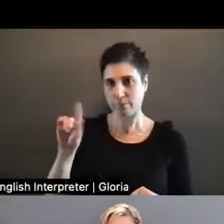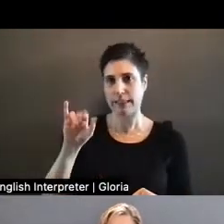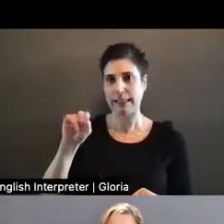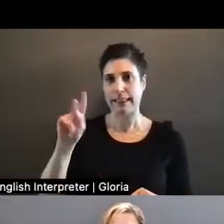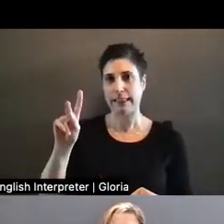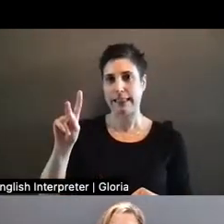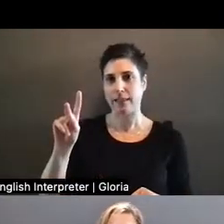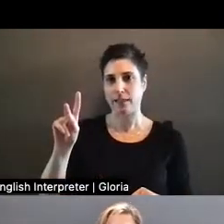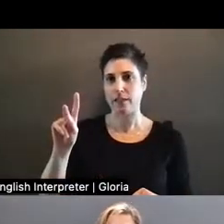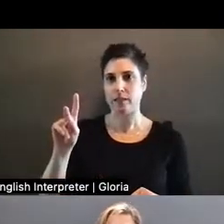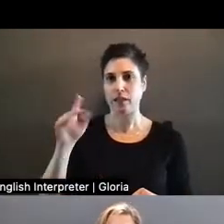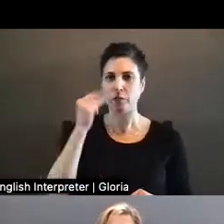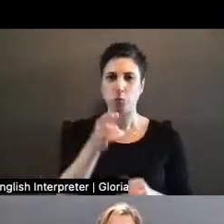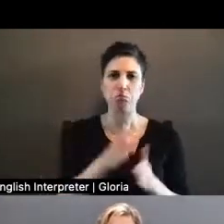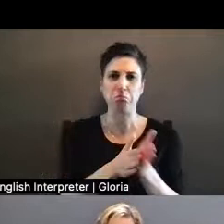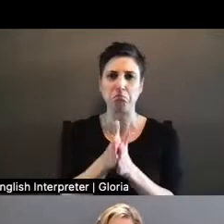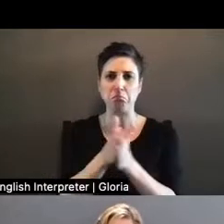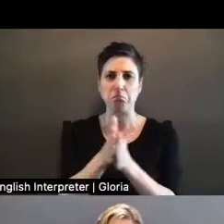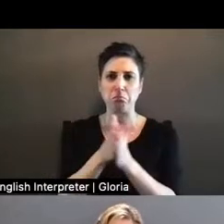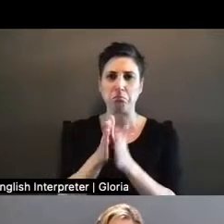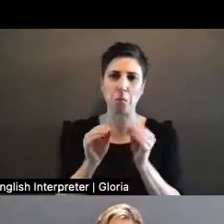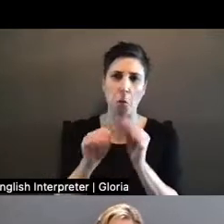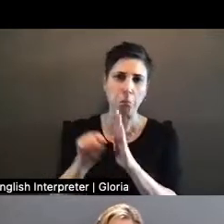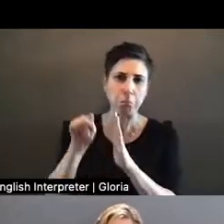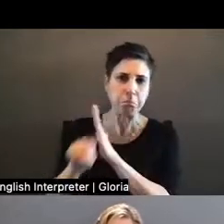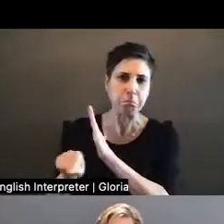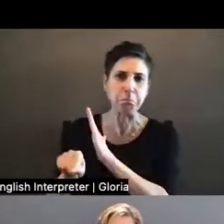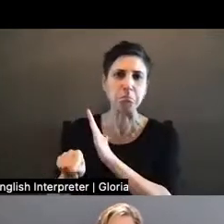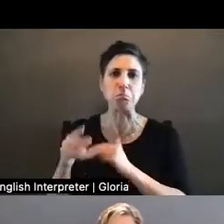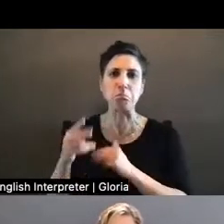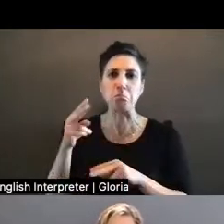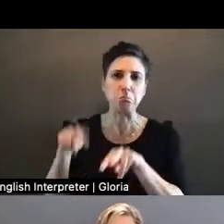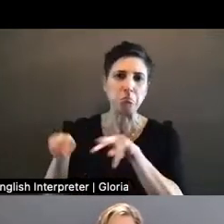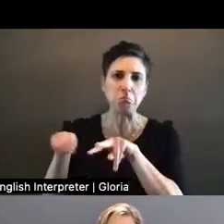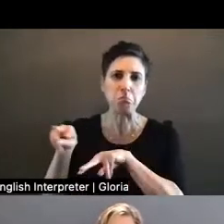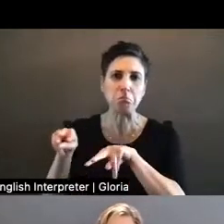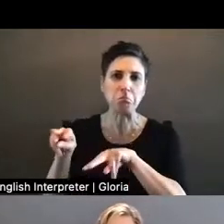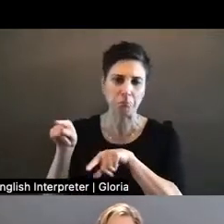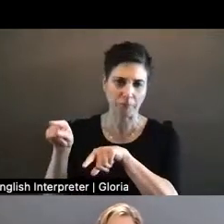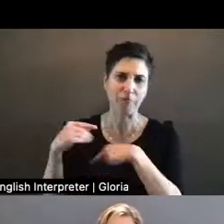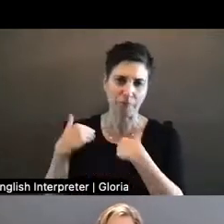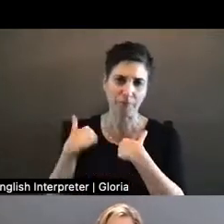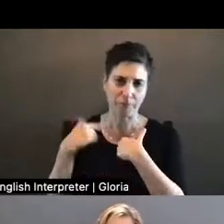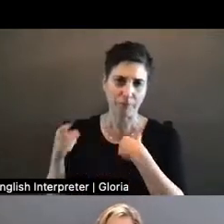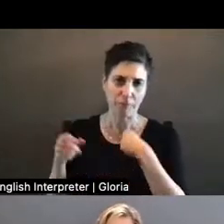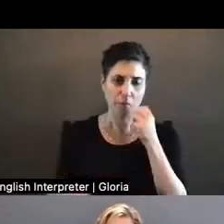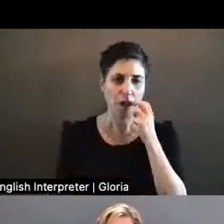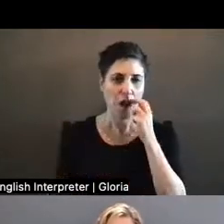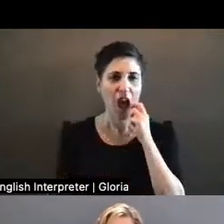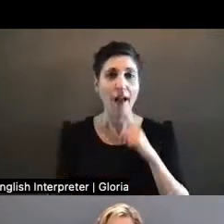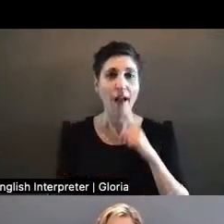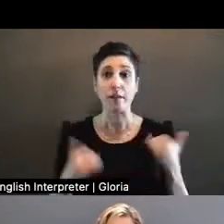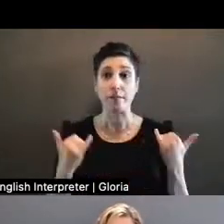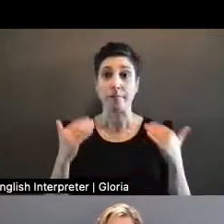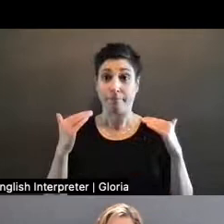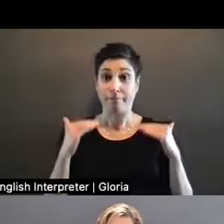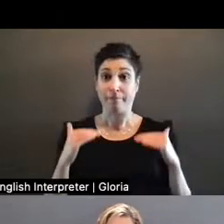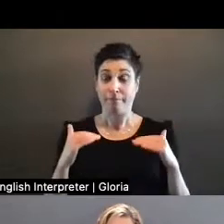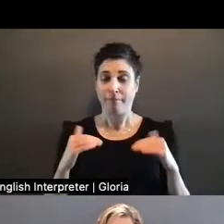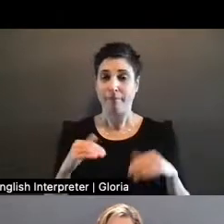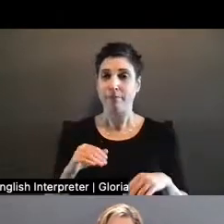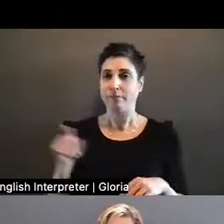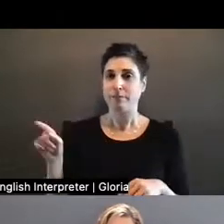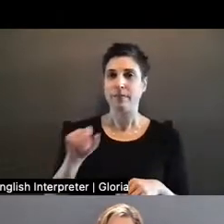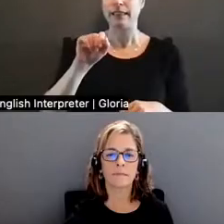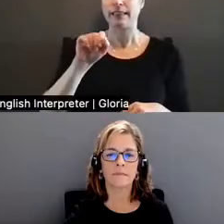Changer curriculum in the chat. So take a look at that when you get a chance. Okay, so now we're going to turn it over to